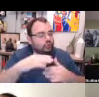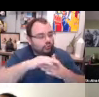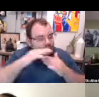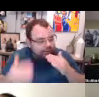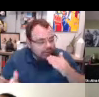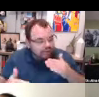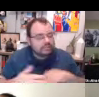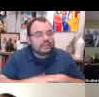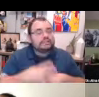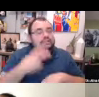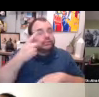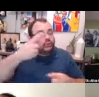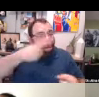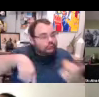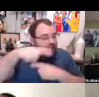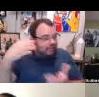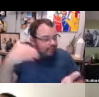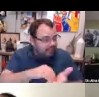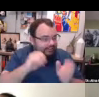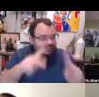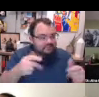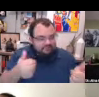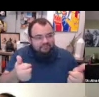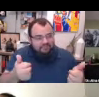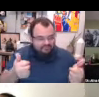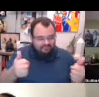then I hope you all have a great weekend and I